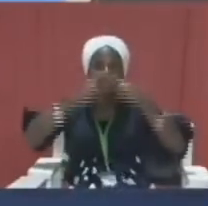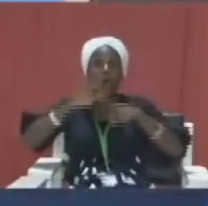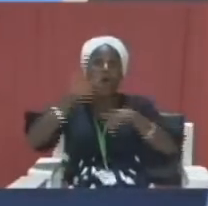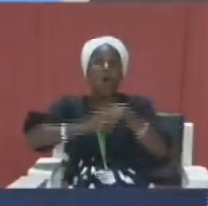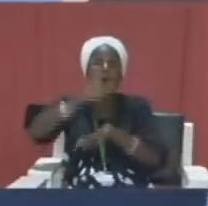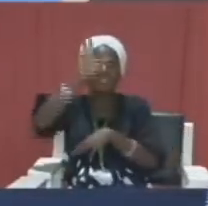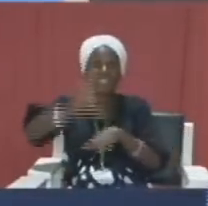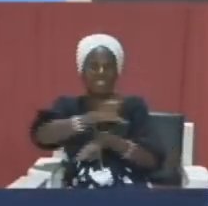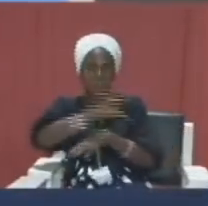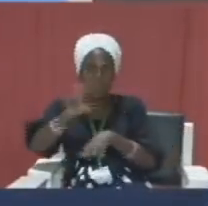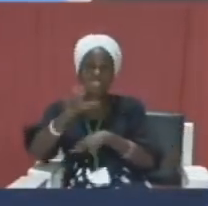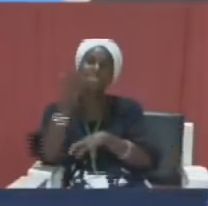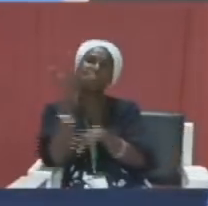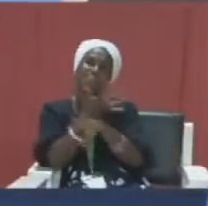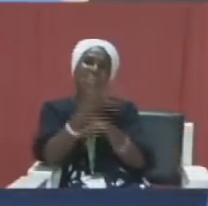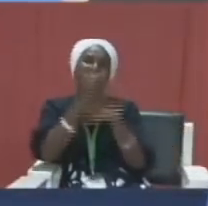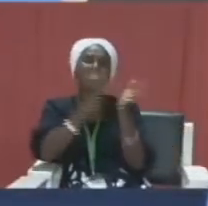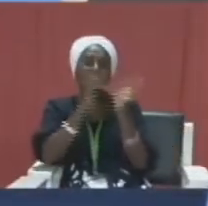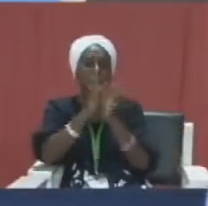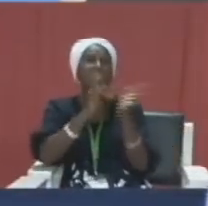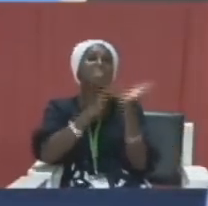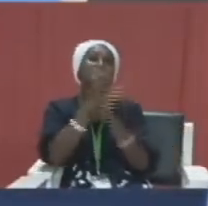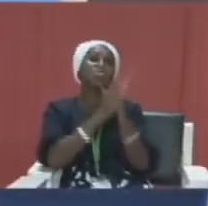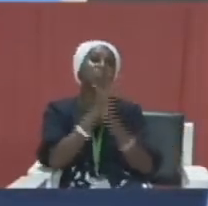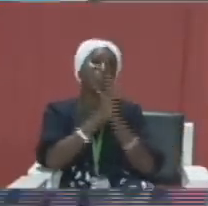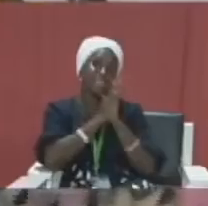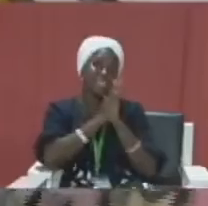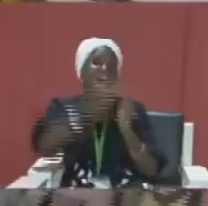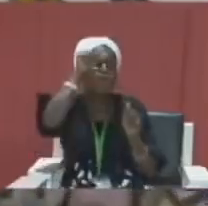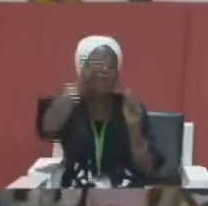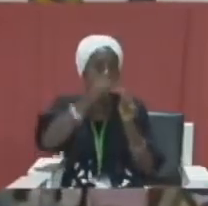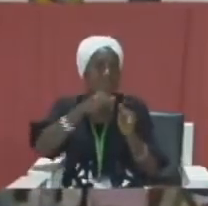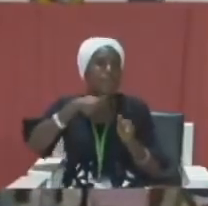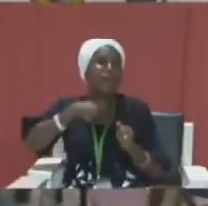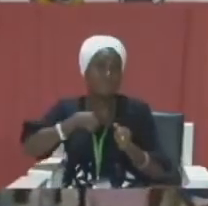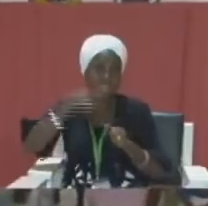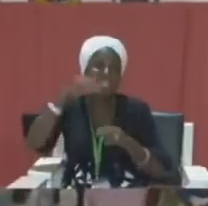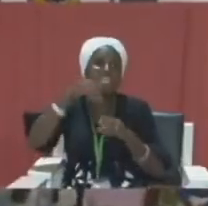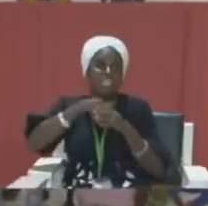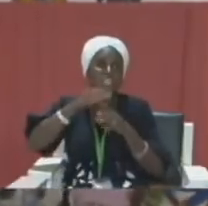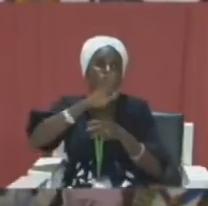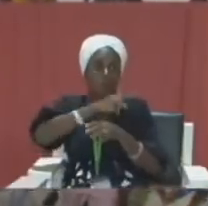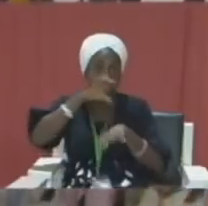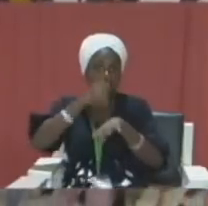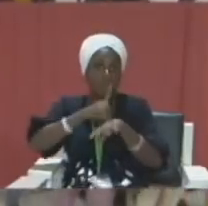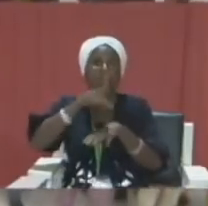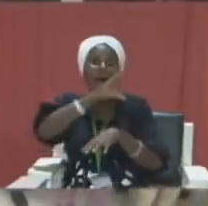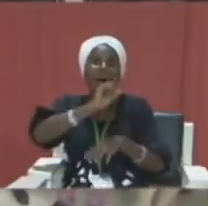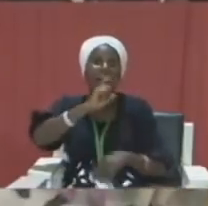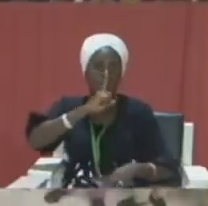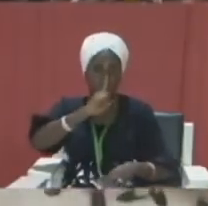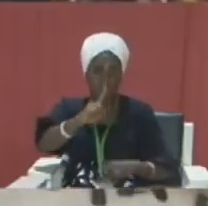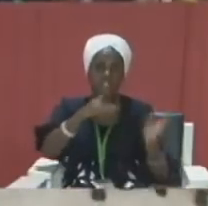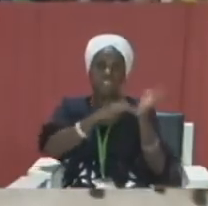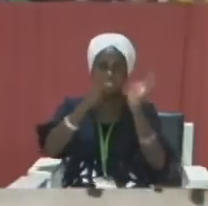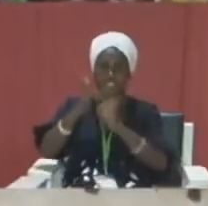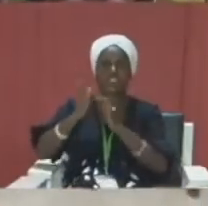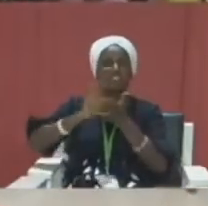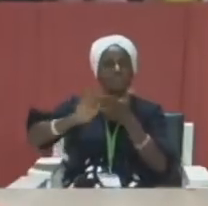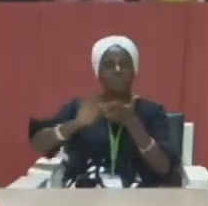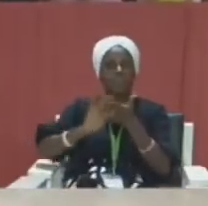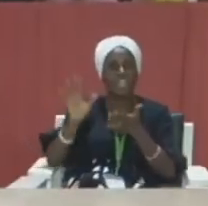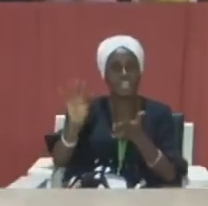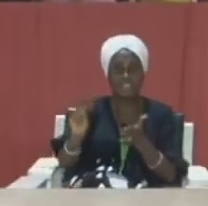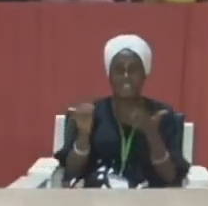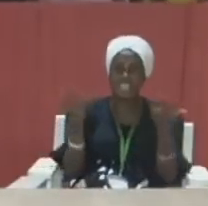come, begin to pray and begin to ask the Lord, Lord, have mercy on me. Lord, have mercy on me. Lord, forgive me. As you forgive that